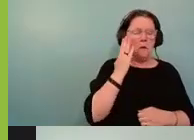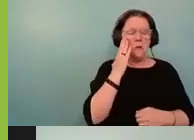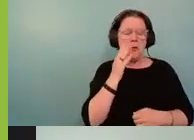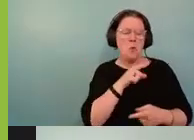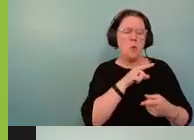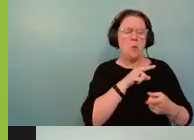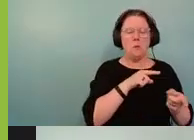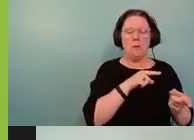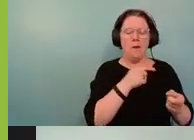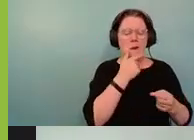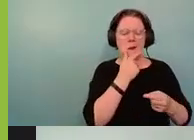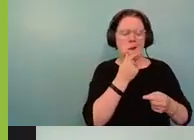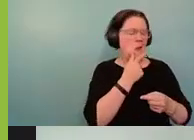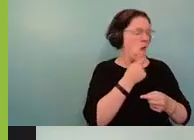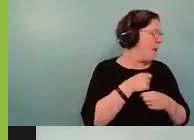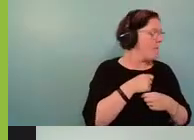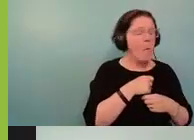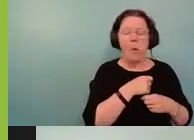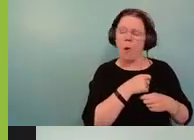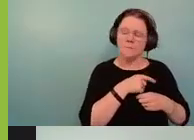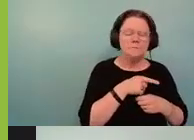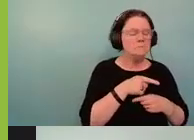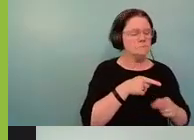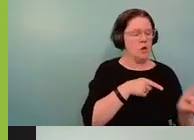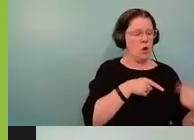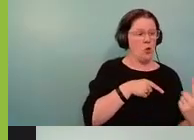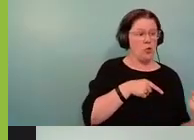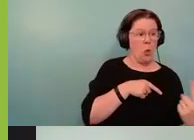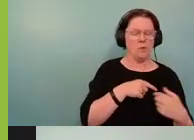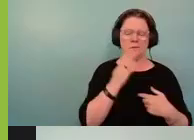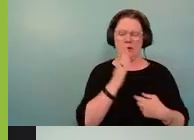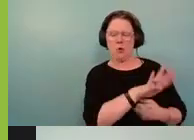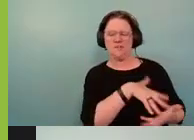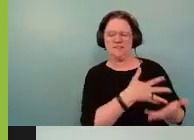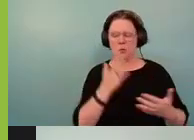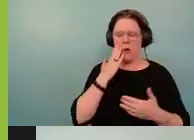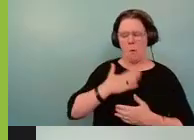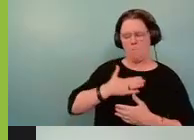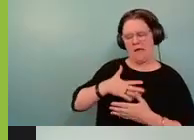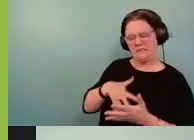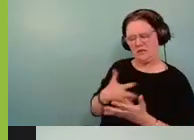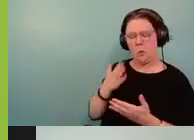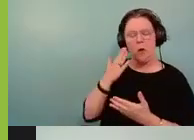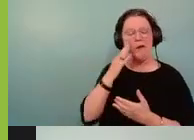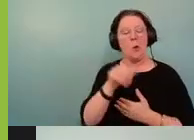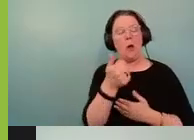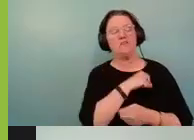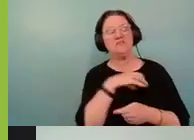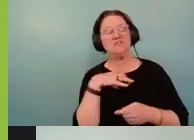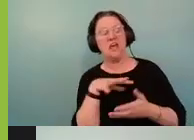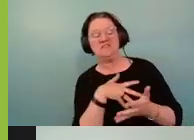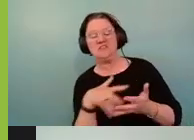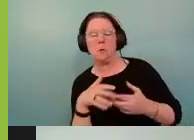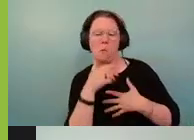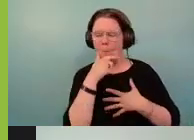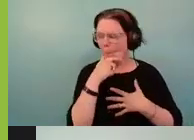wouldn't have anybody else in the home because he knew the schedule, he knew her schedule, he knew that she